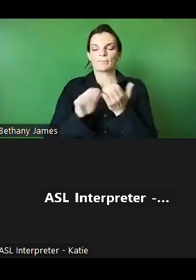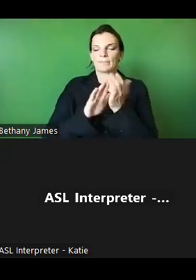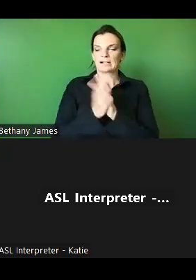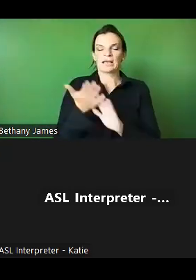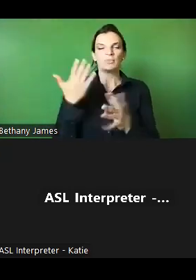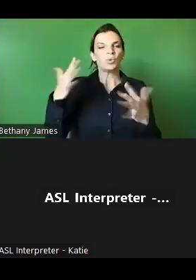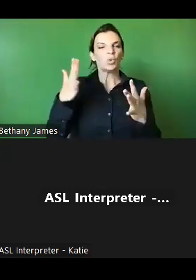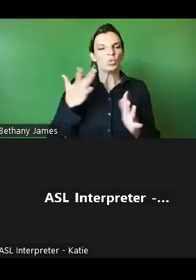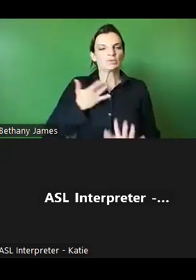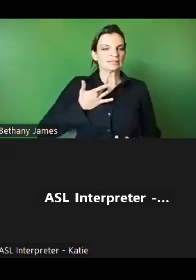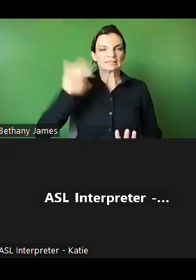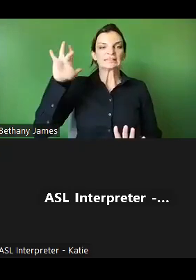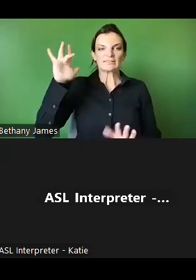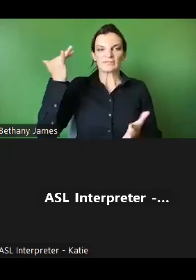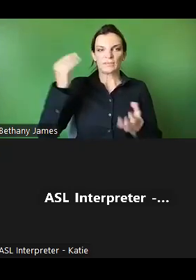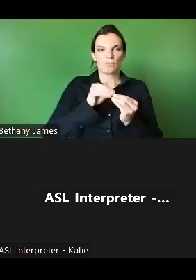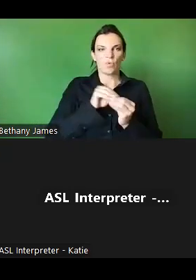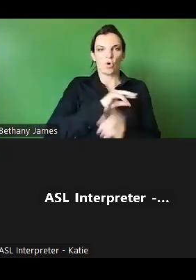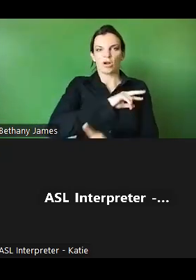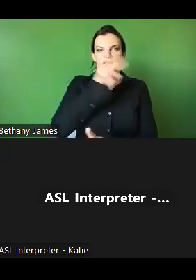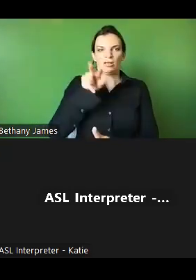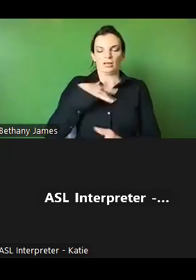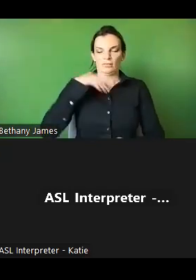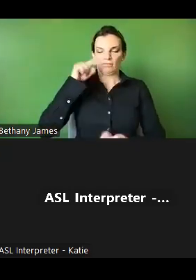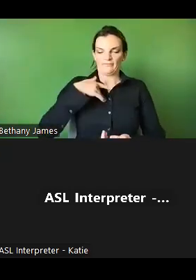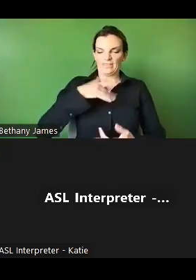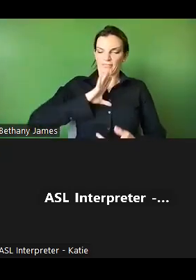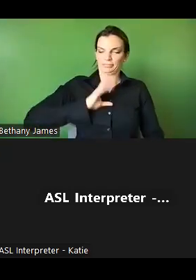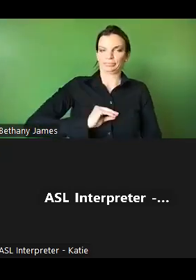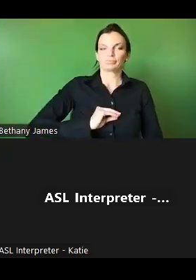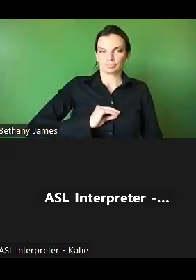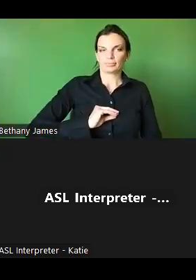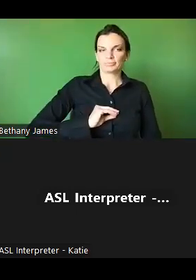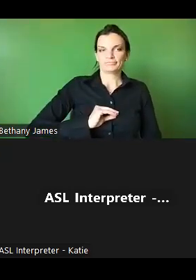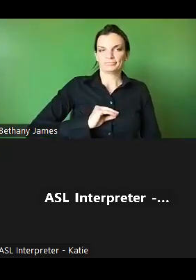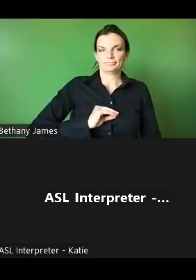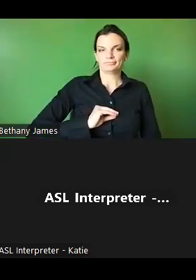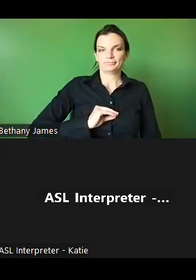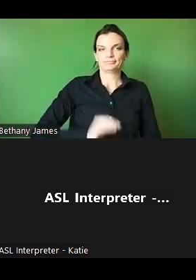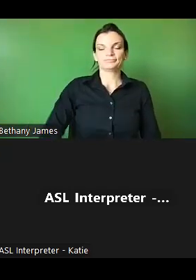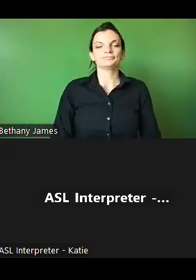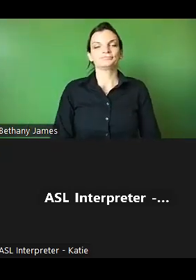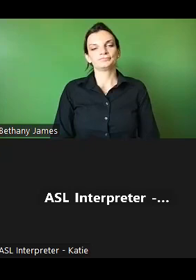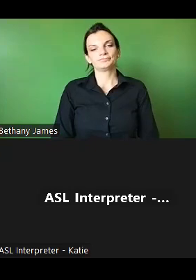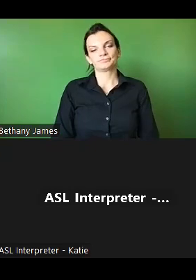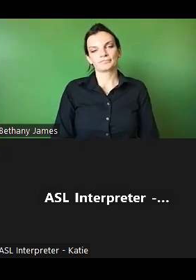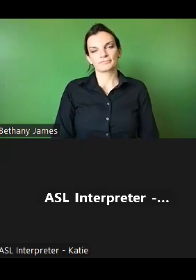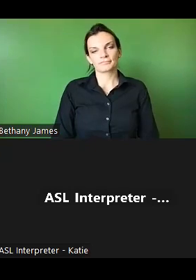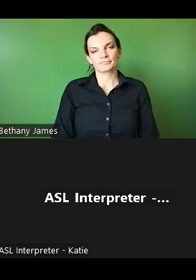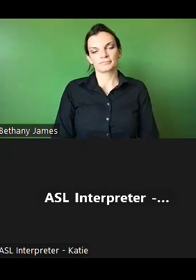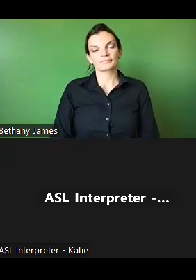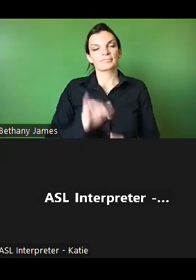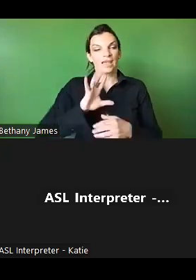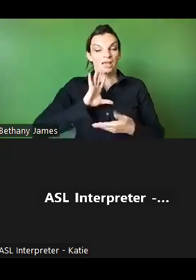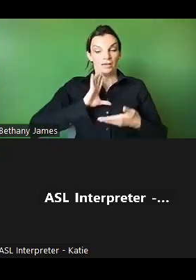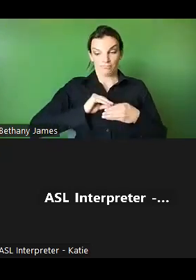that to continue promoting that concept potentially makes participants less